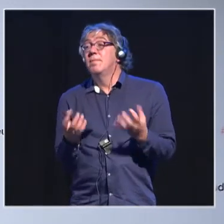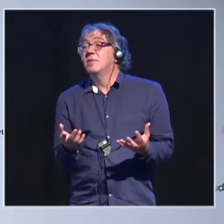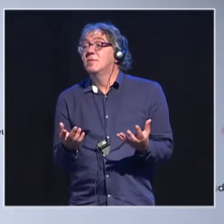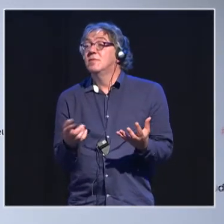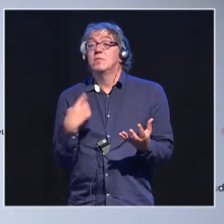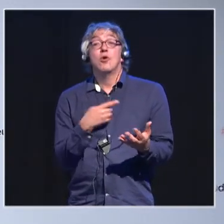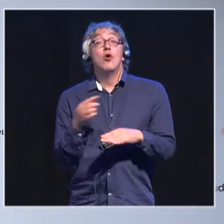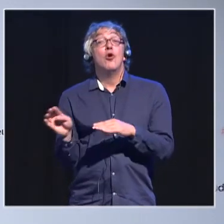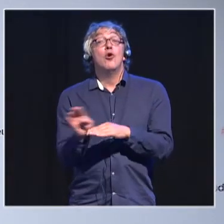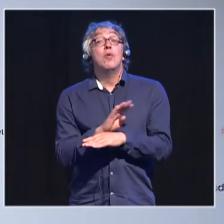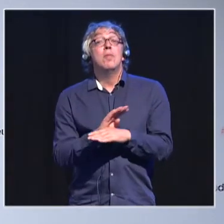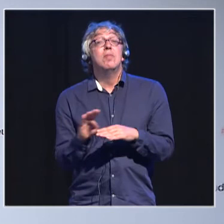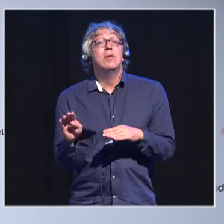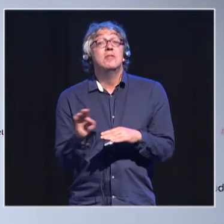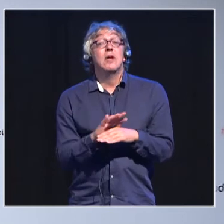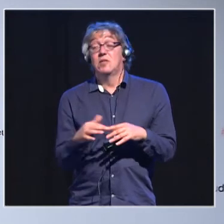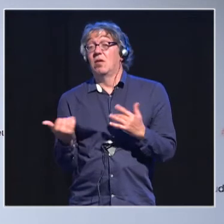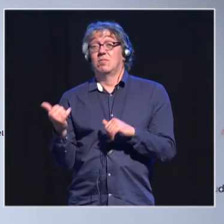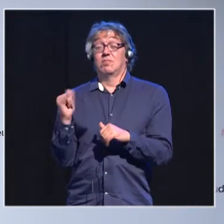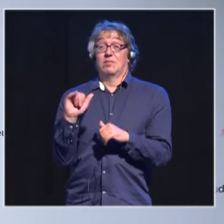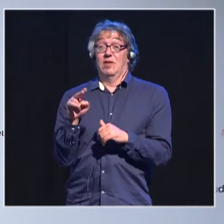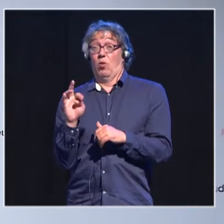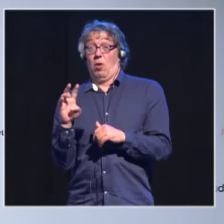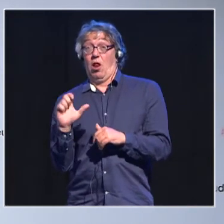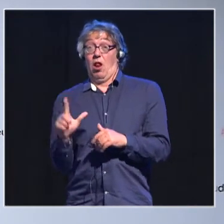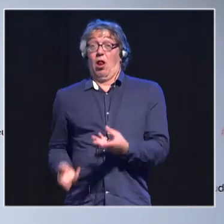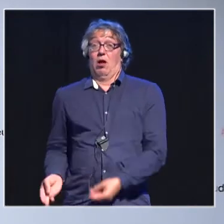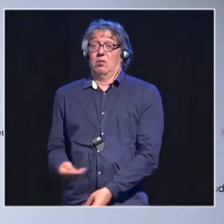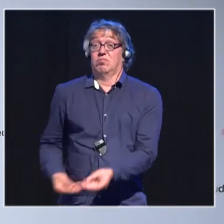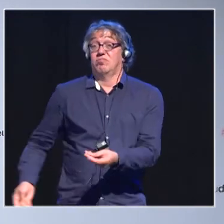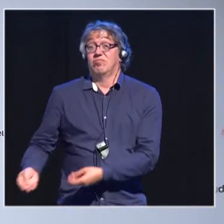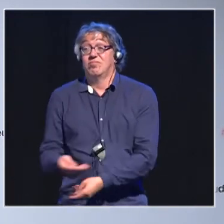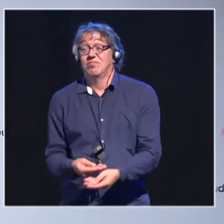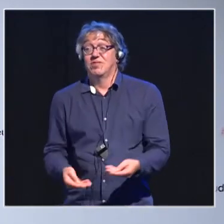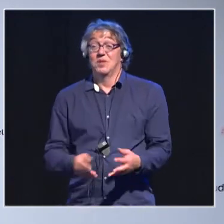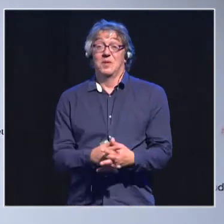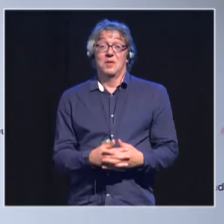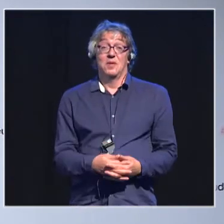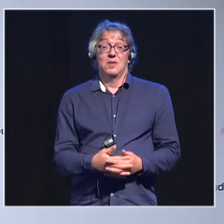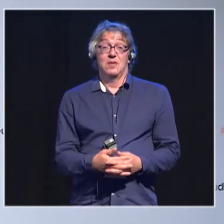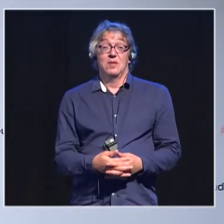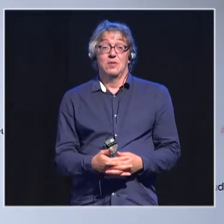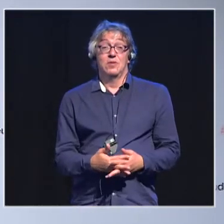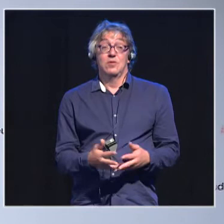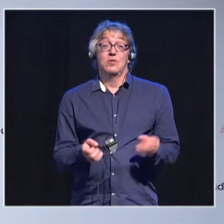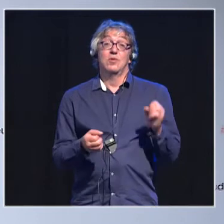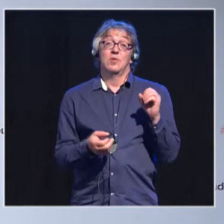our businesses are conducted informally in the informal sector. So one of the uses also, or